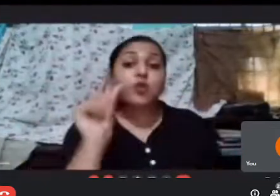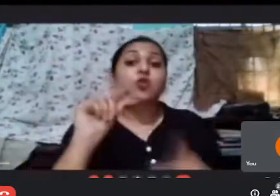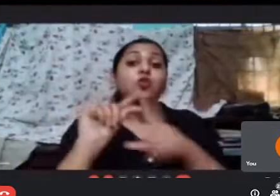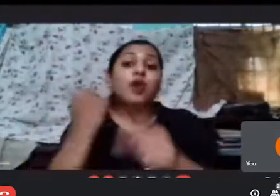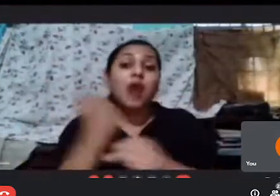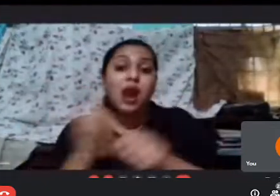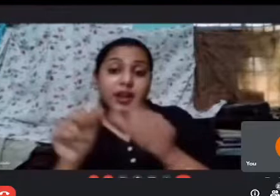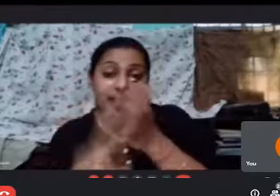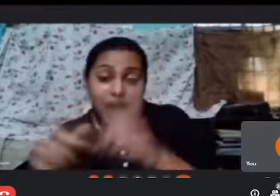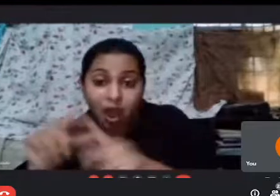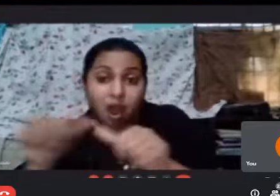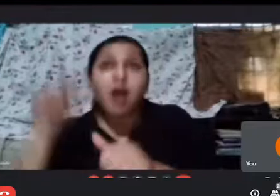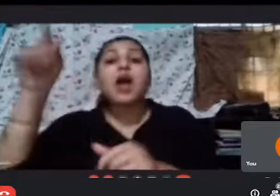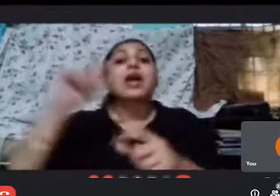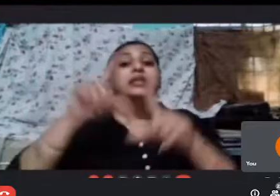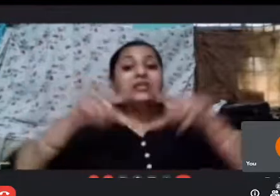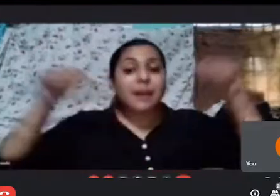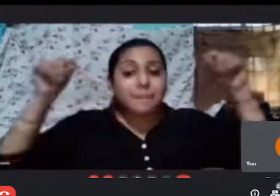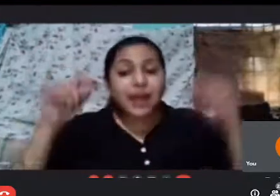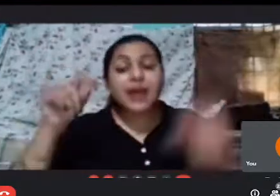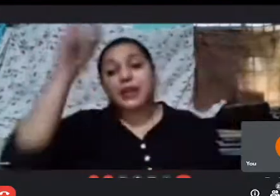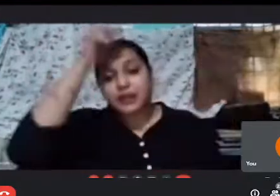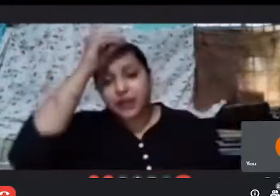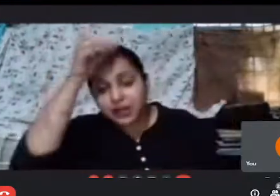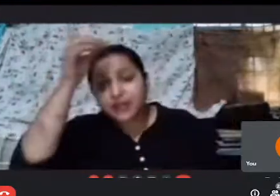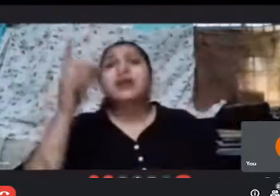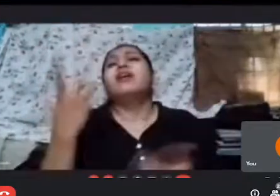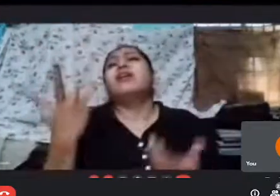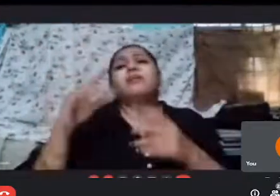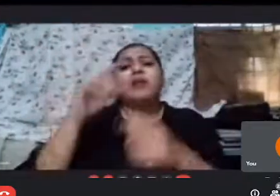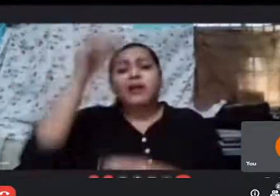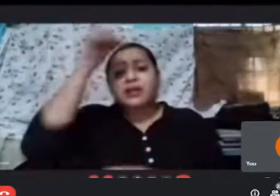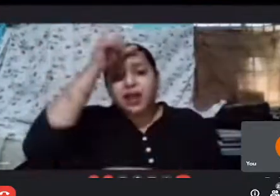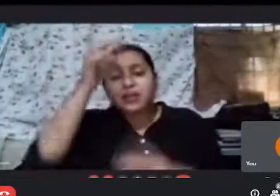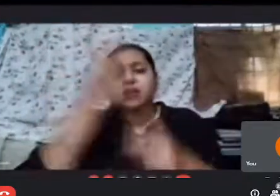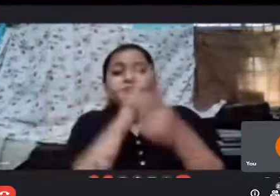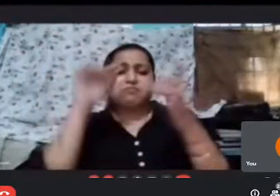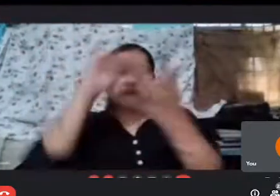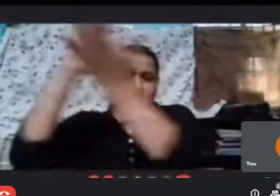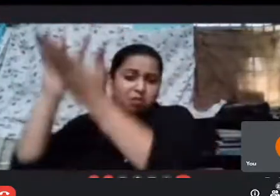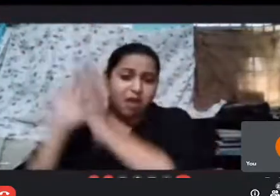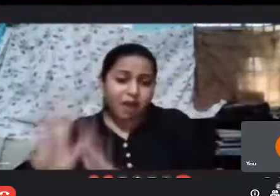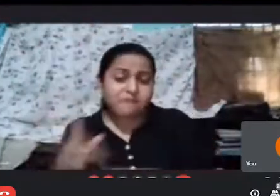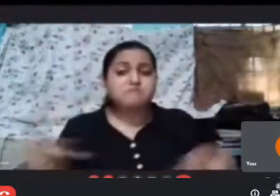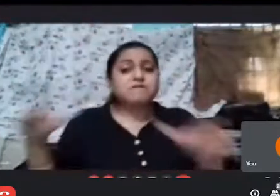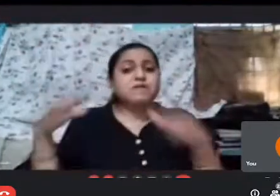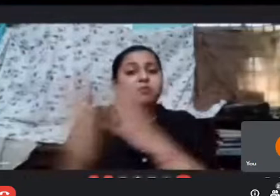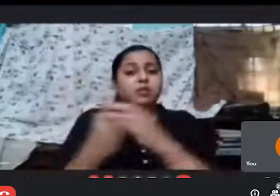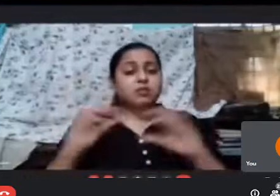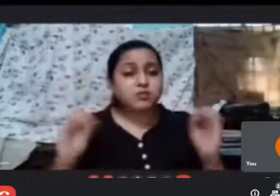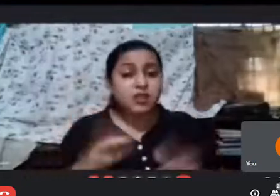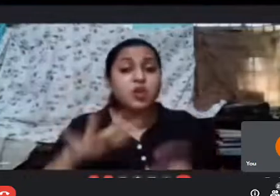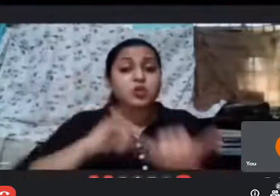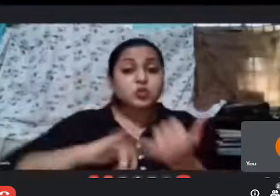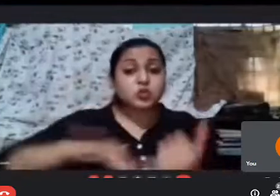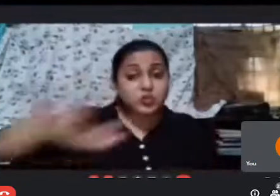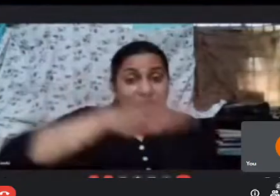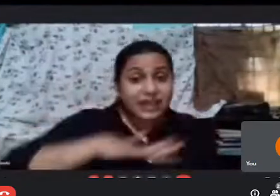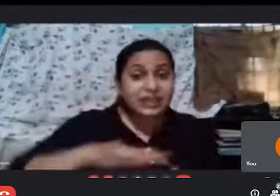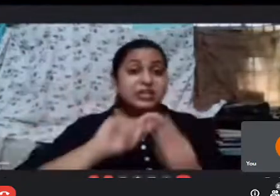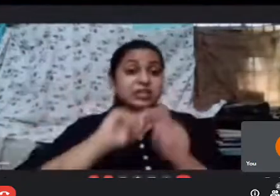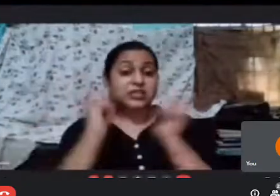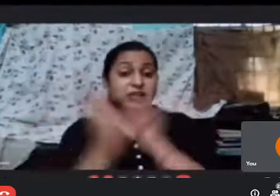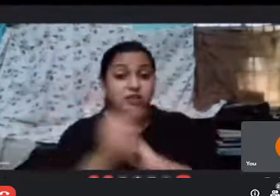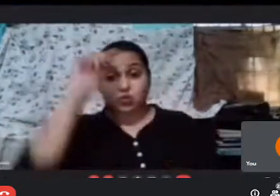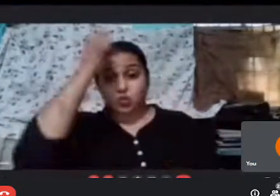Israel, Turkey, and the UK. As co-director of the Institute of Citizenship, Society, and Change, Ulrike's role